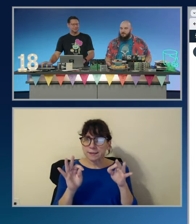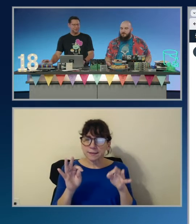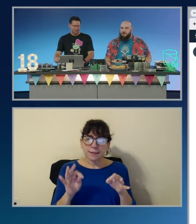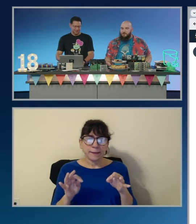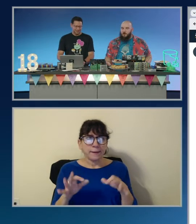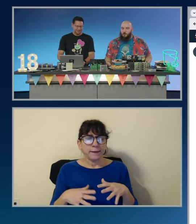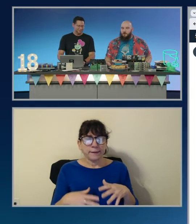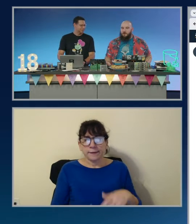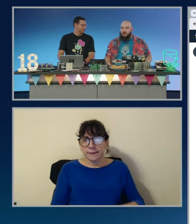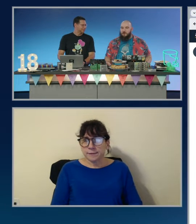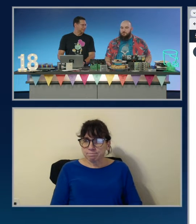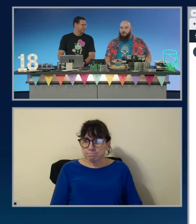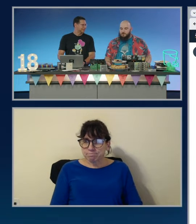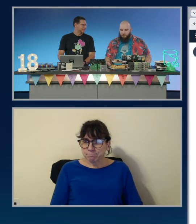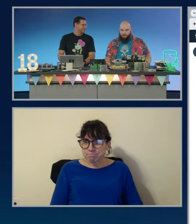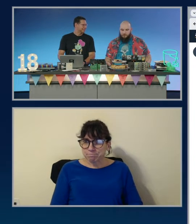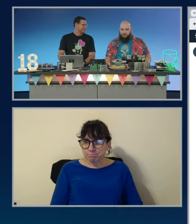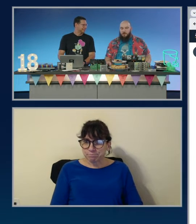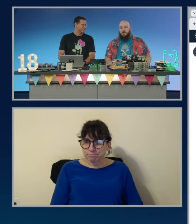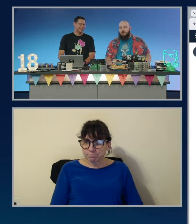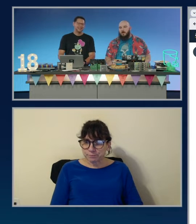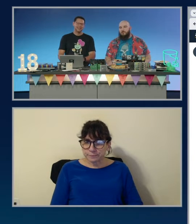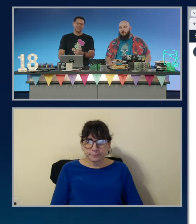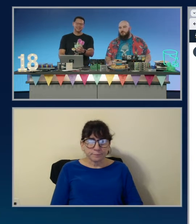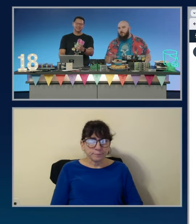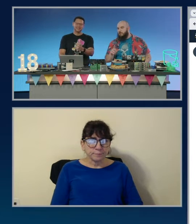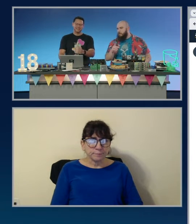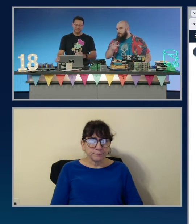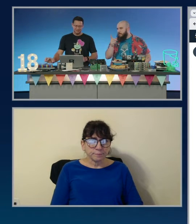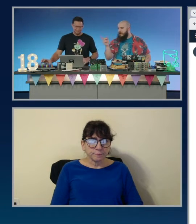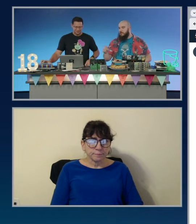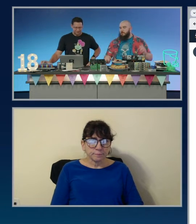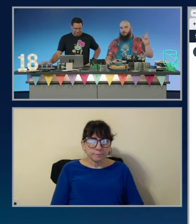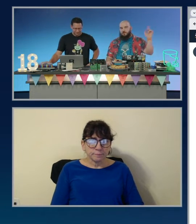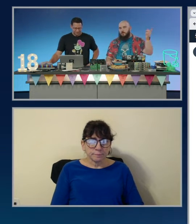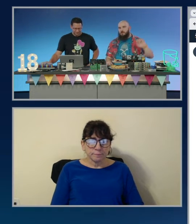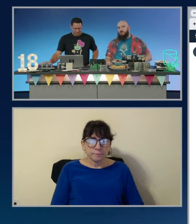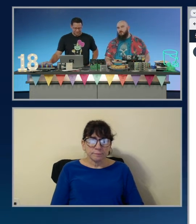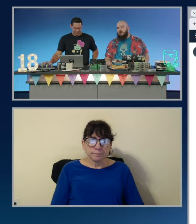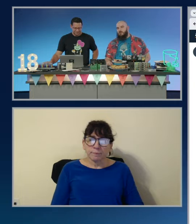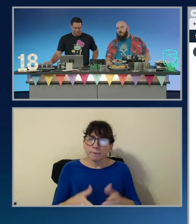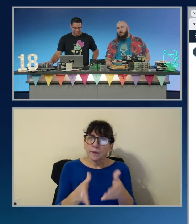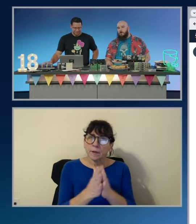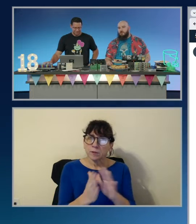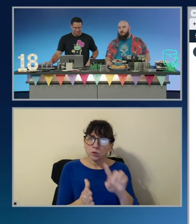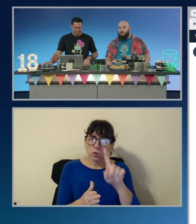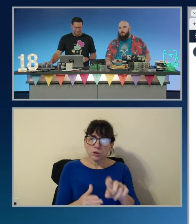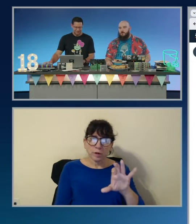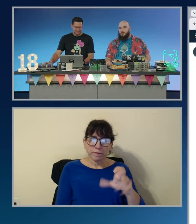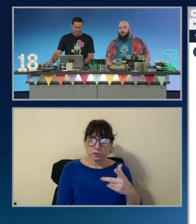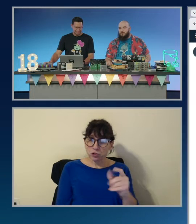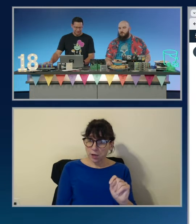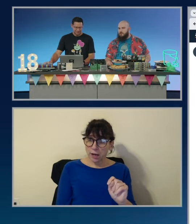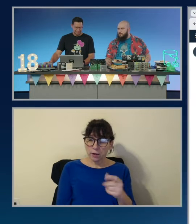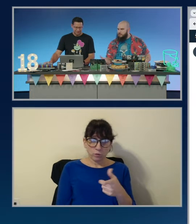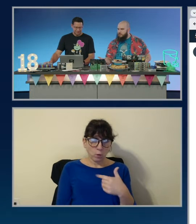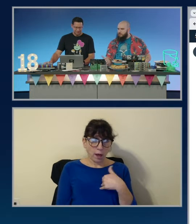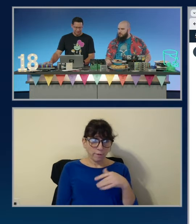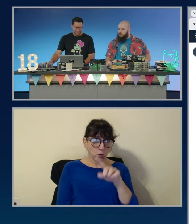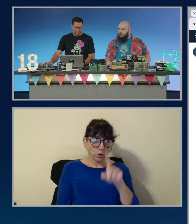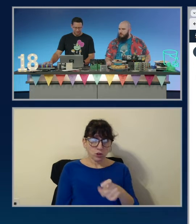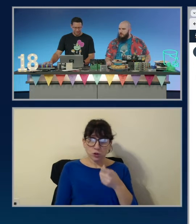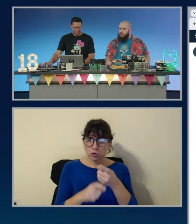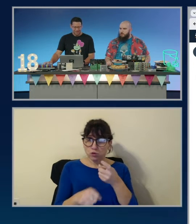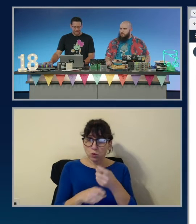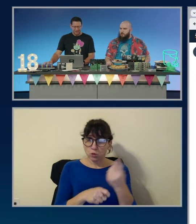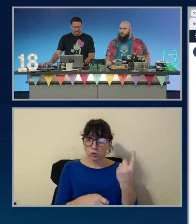Yes. So what's going to be the question? I mean, we can ask a question, but chat also, if you have a question or a joke or something, is it going to